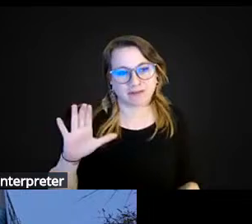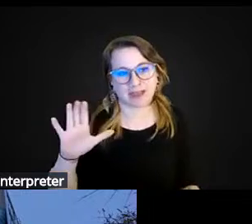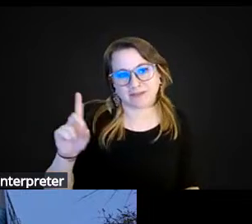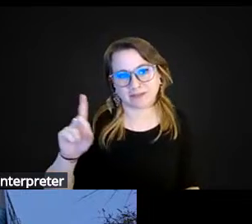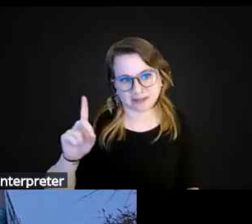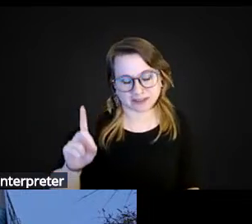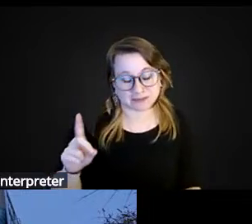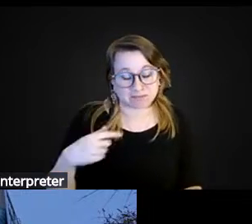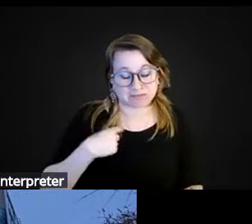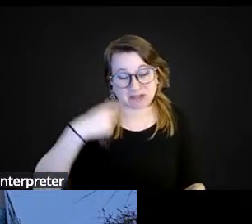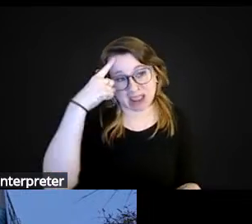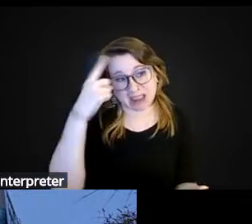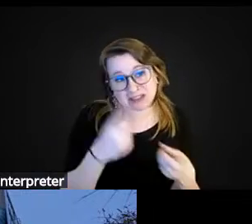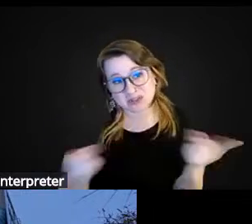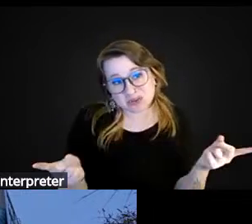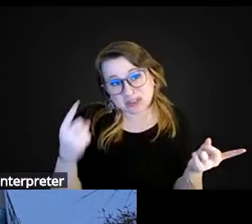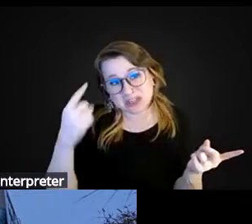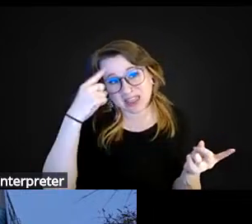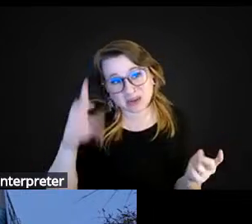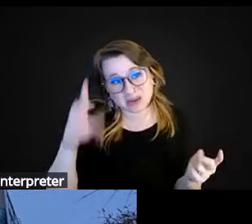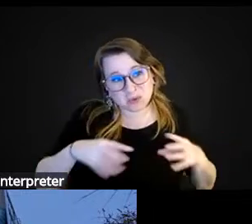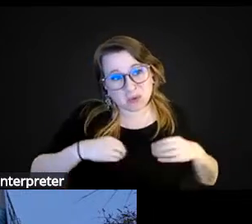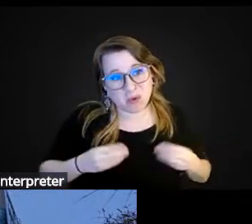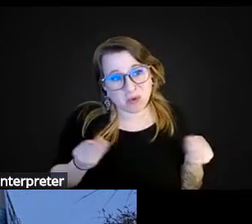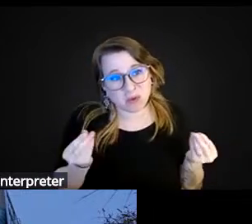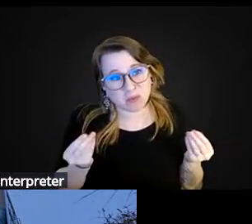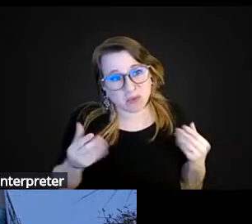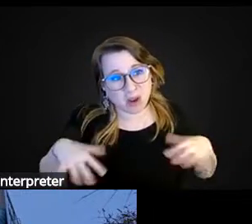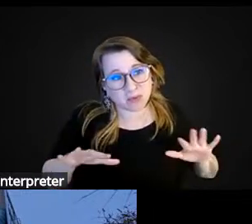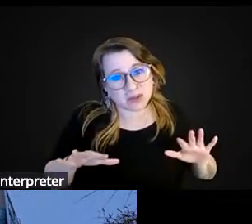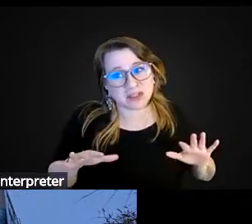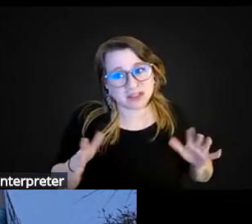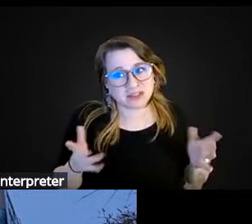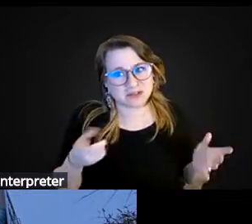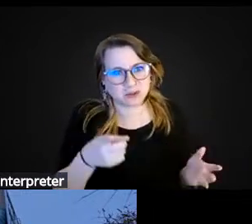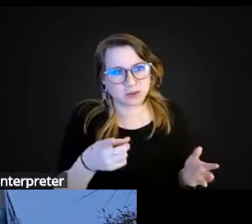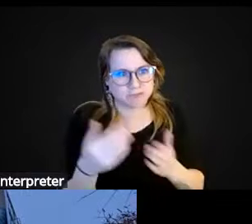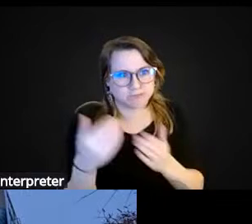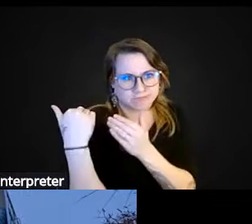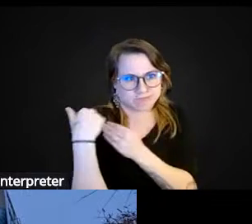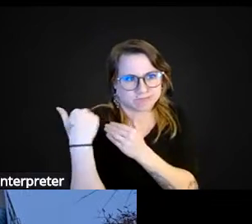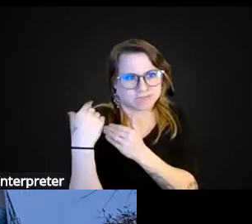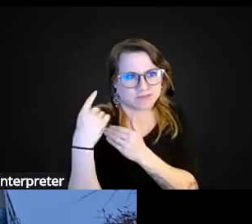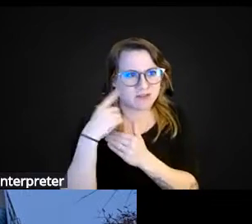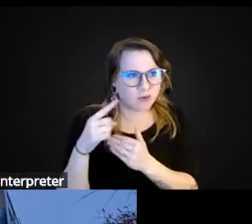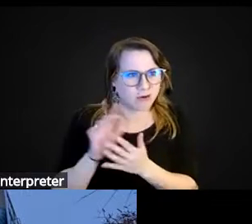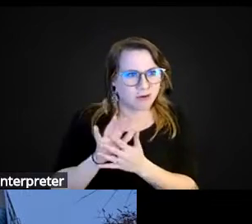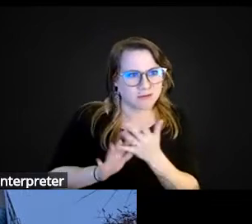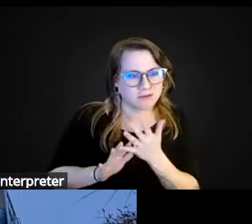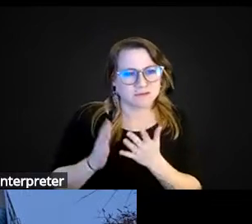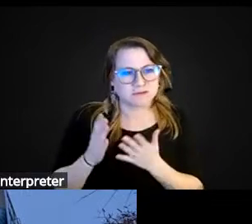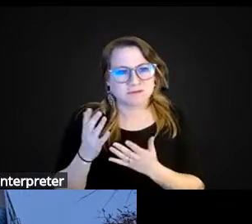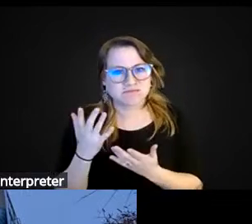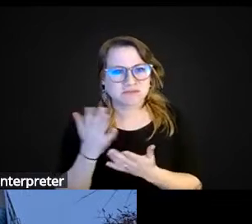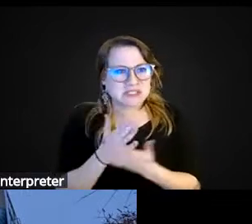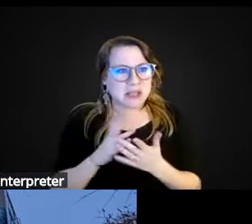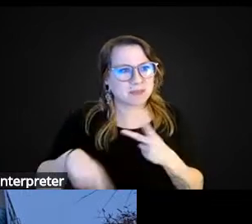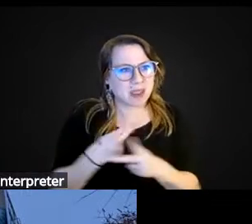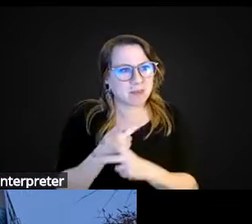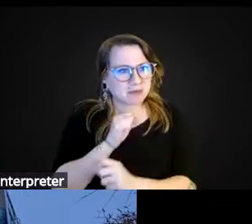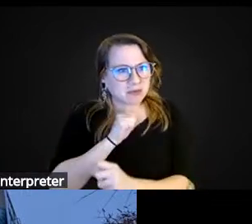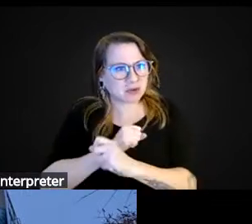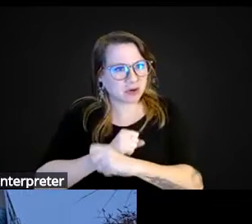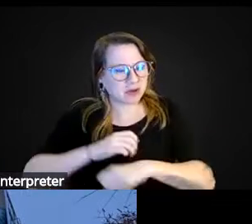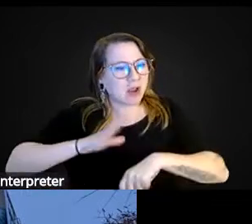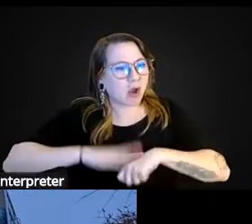I disagree. I think that when you own a property, you bear the burden of having some sort of security there on the